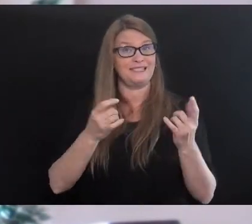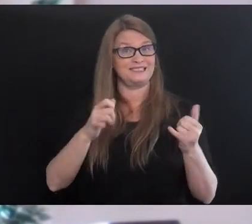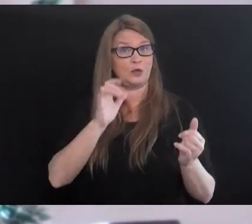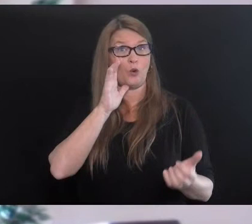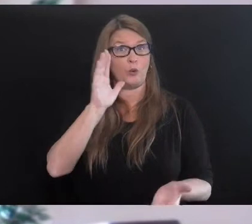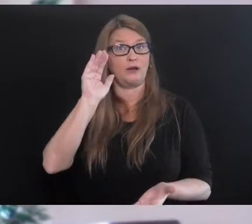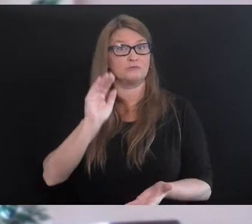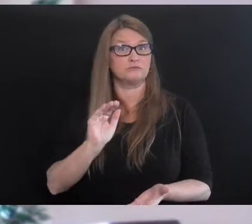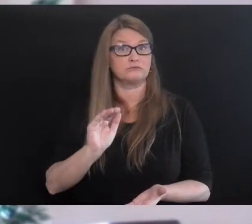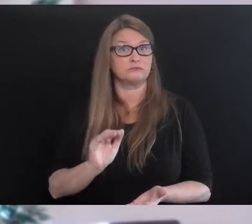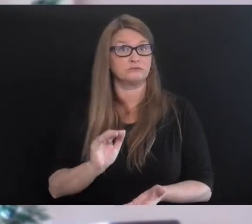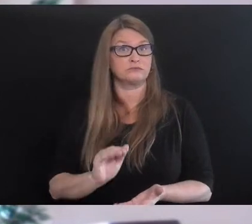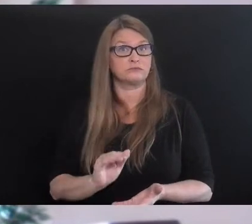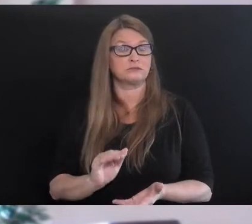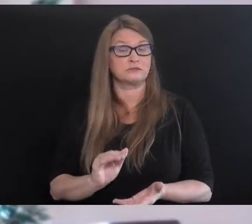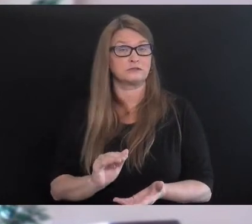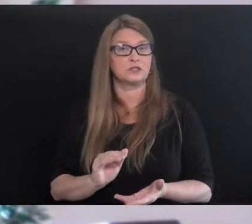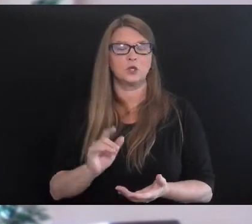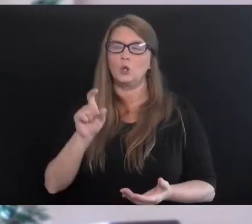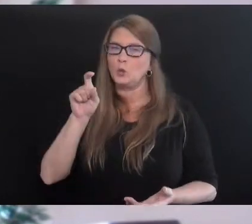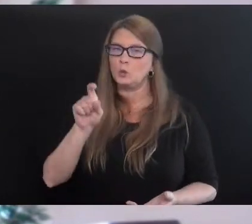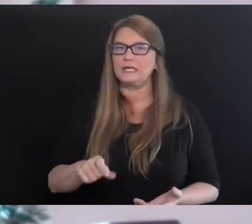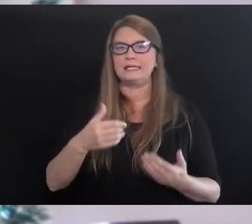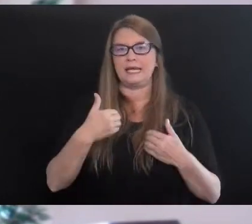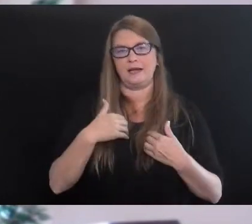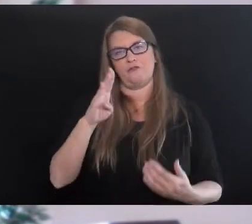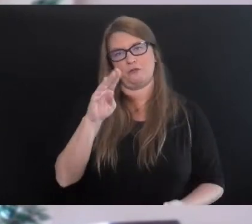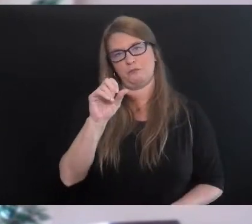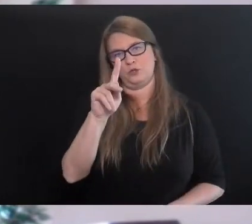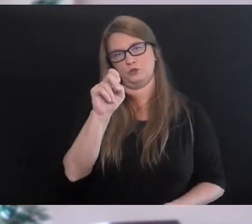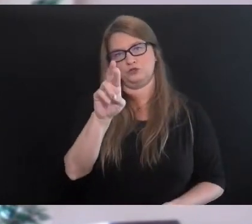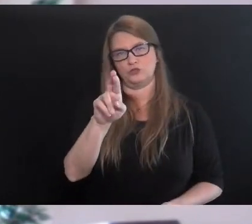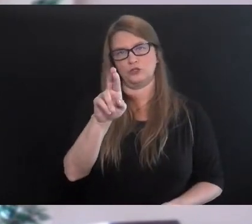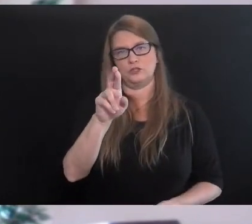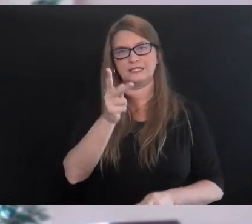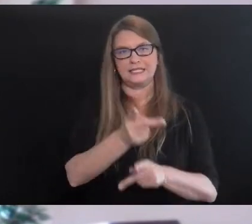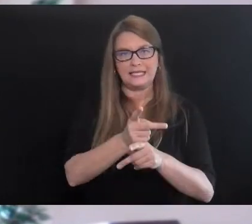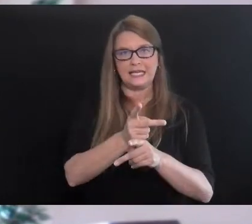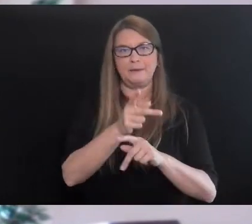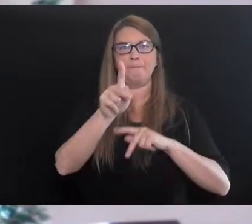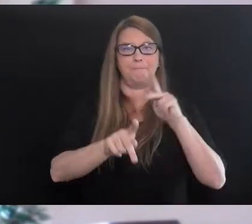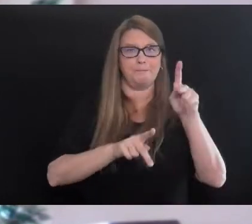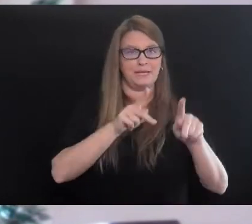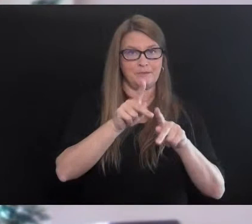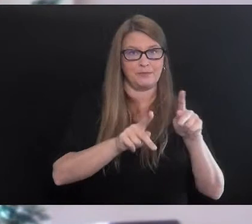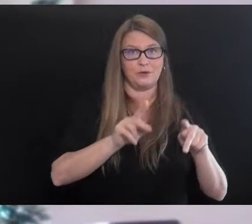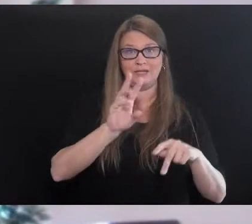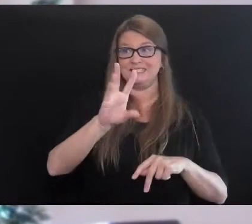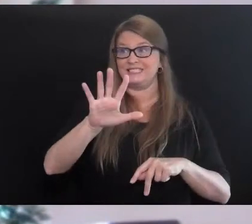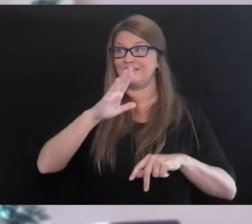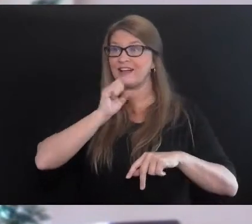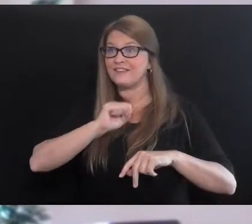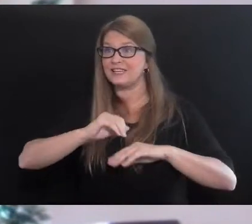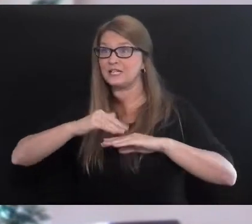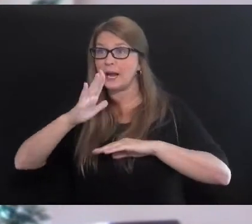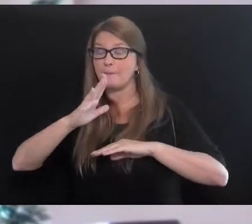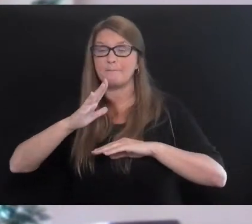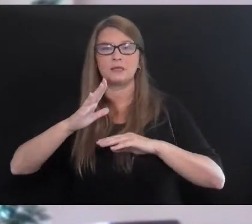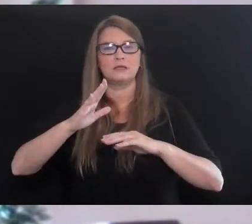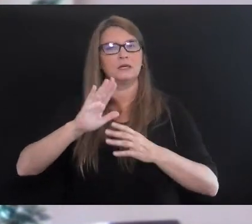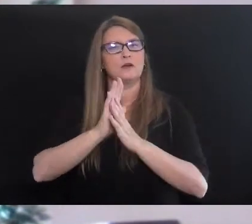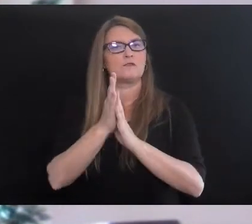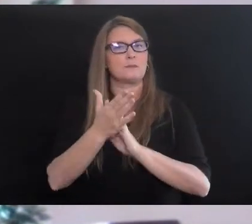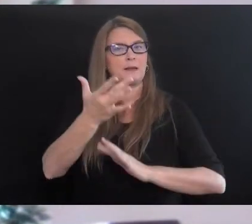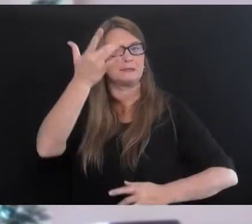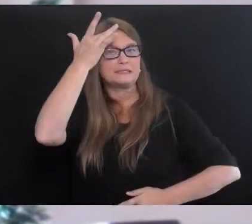that we really do need the boosters. We need the boosters to keep people in that age group from becoming sick and going to the hospital.